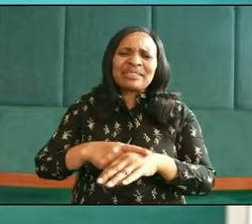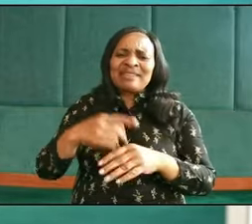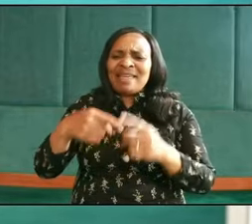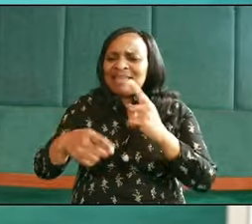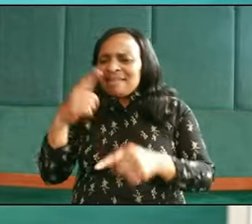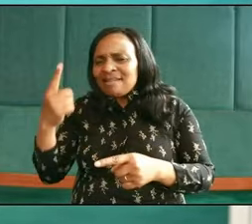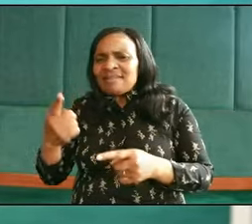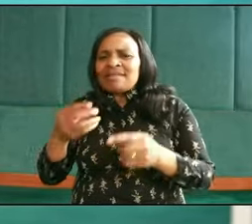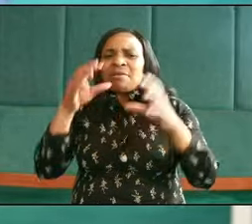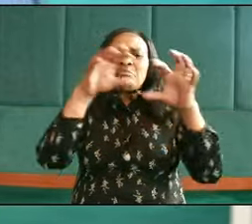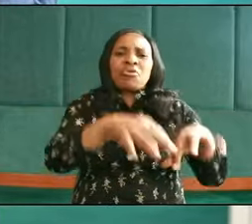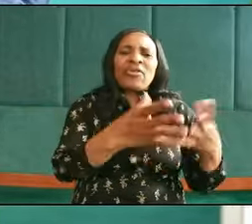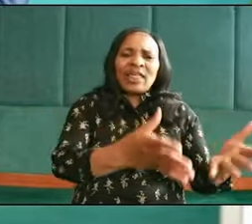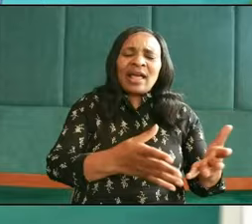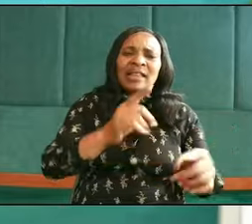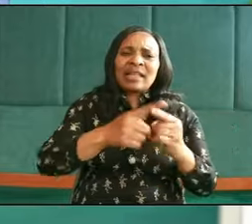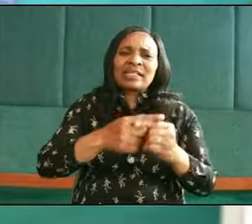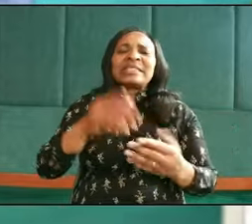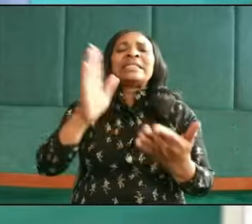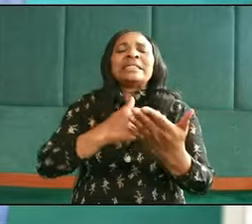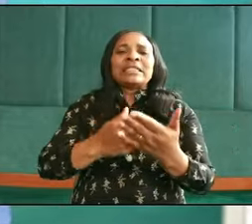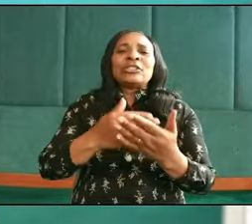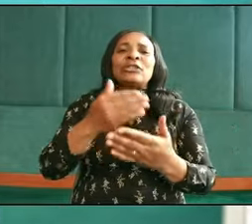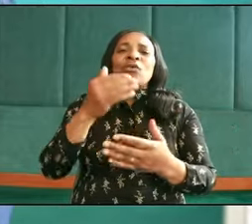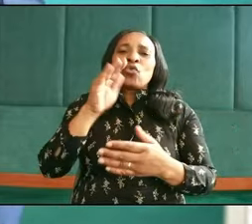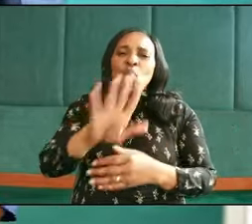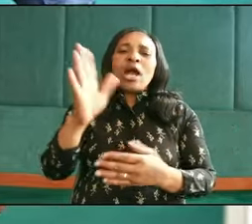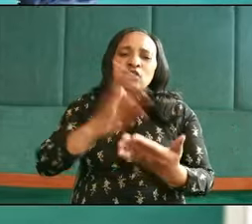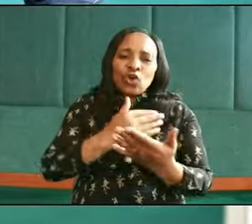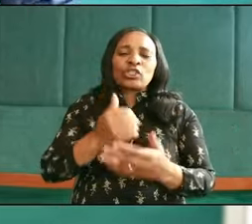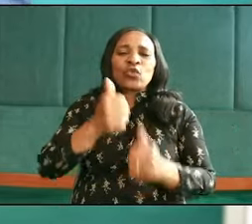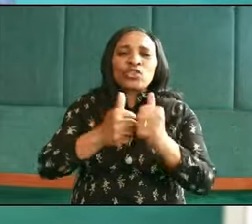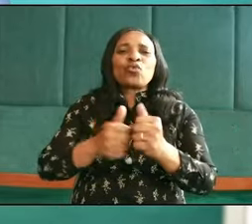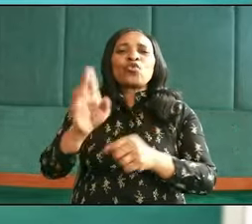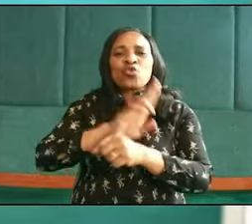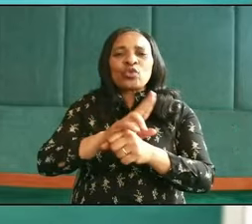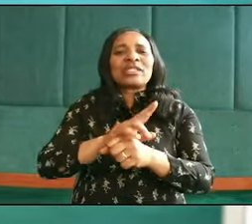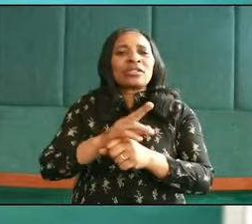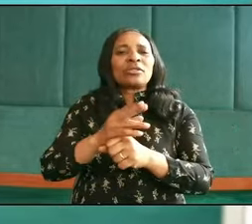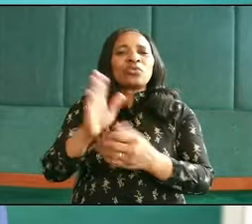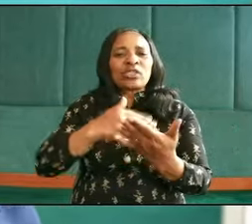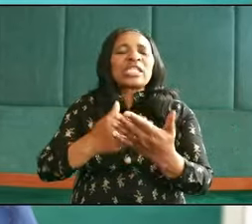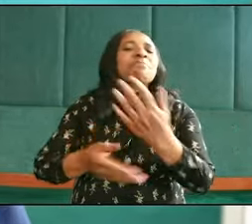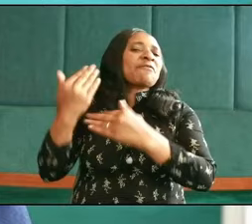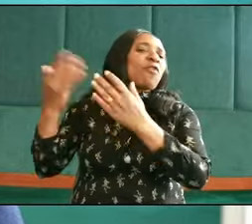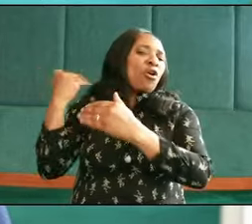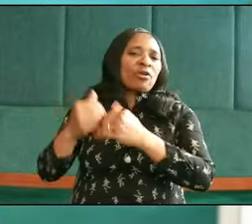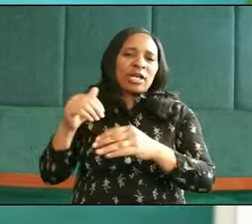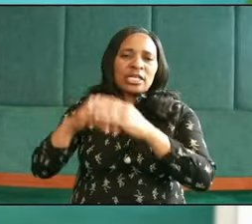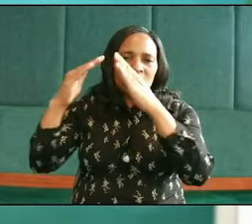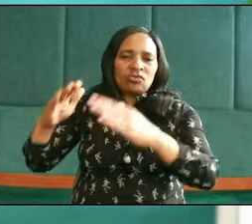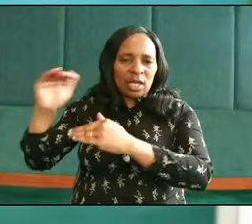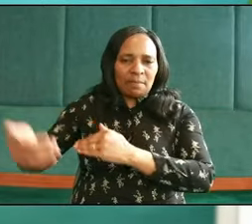tell them that, can you sing for us the songs that those things, those useless things that you used to sing in